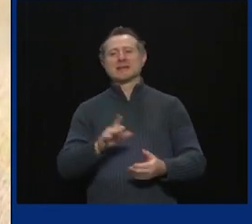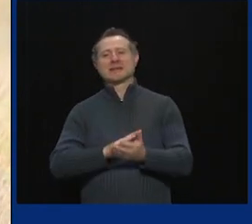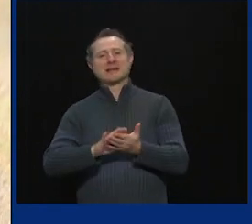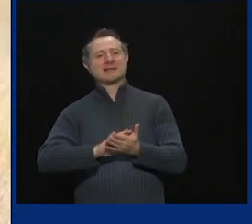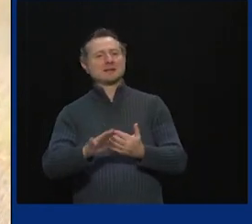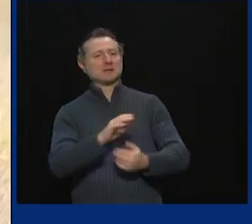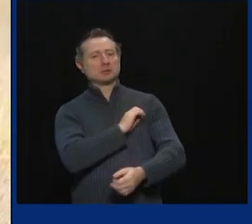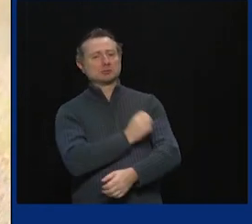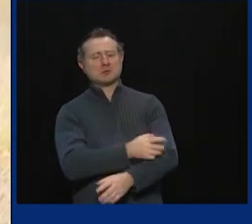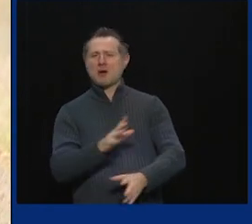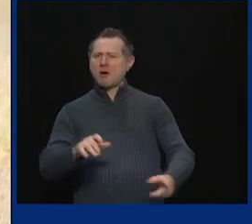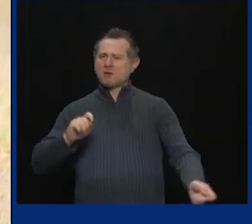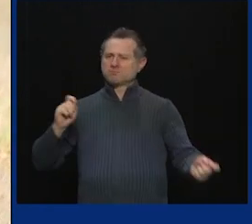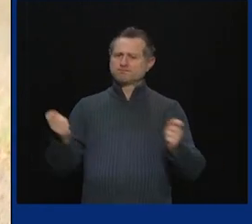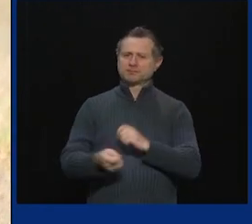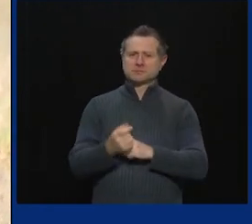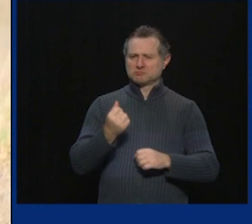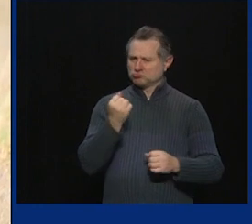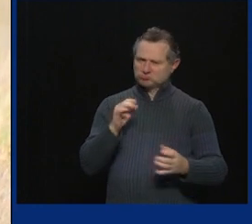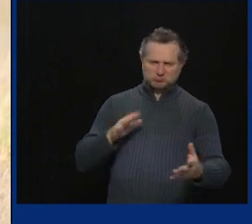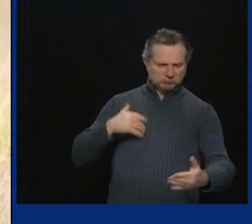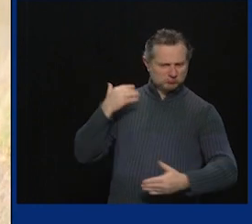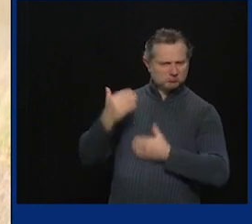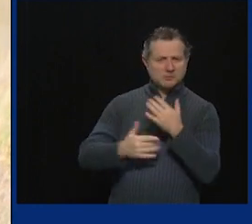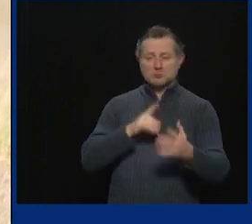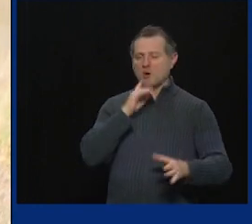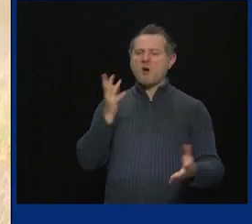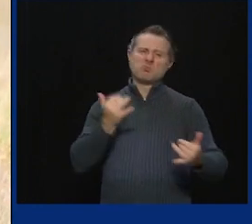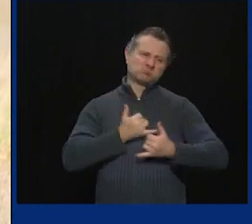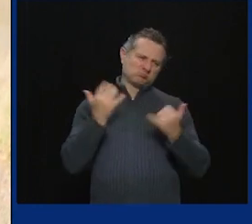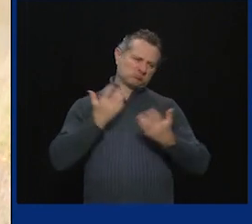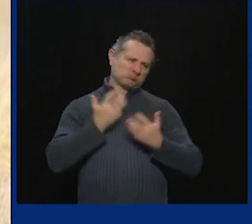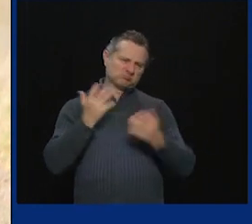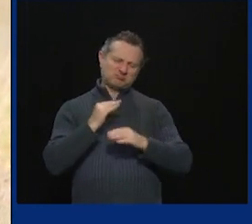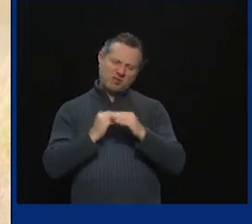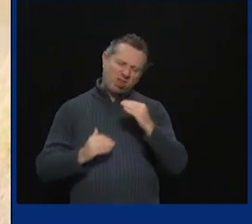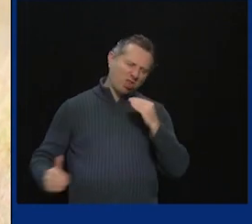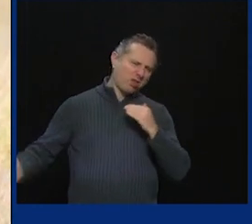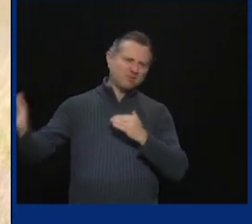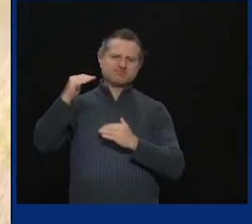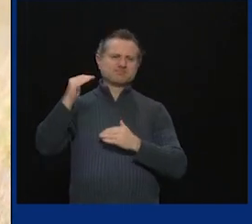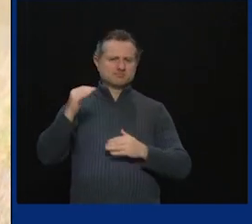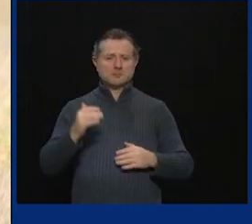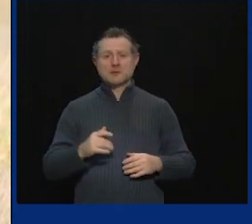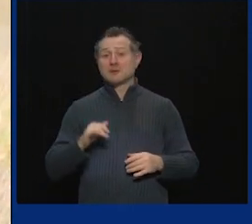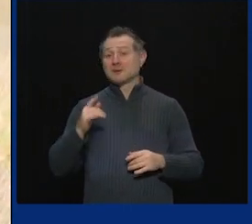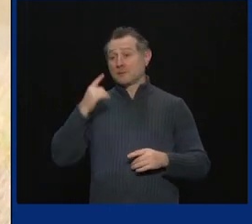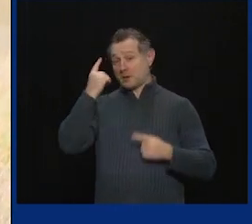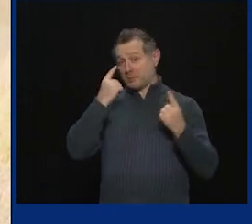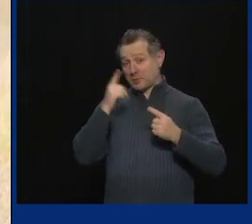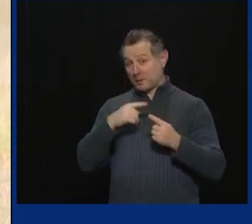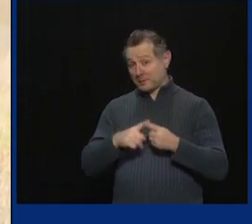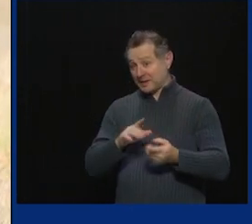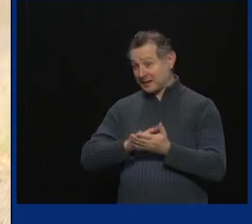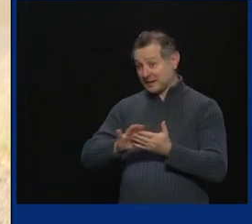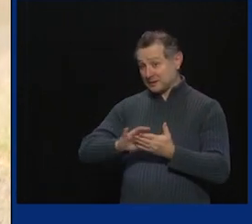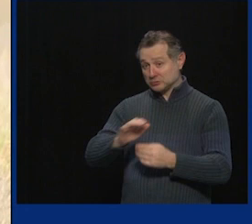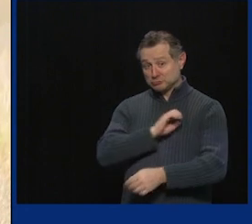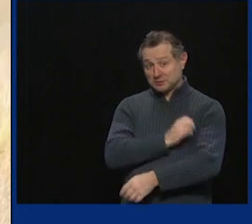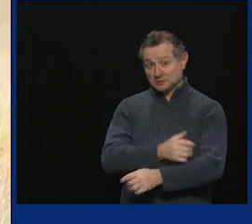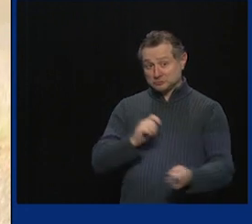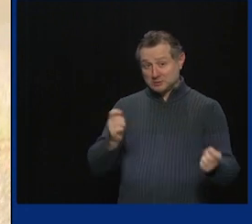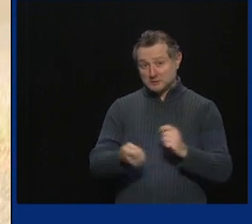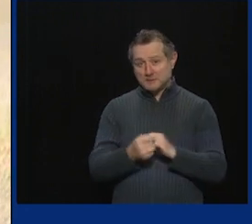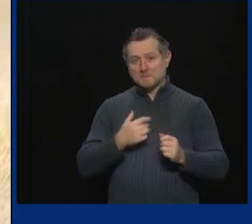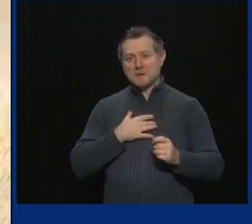Outstanding, outstanding. And I want to thank, when I think about clean energy revolutions, my friends at NYPA, John Comel, and